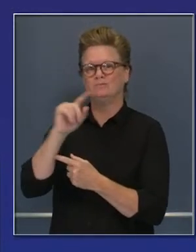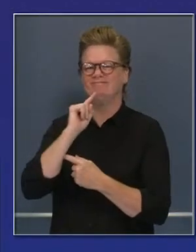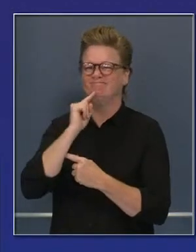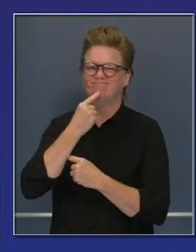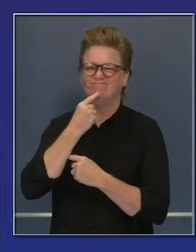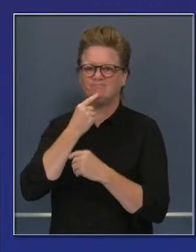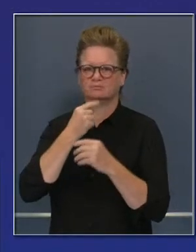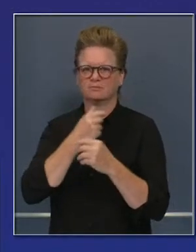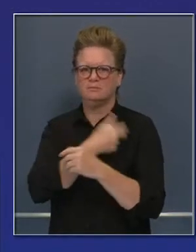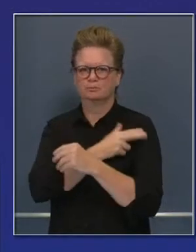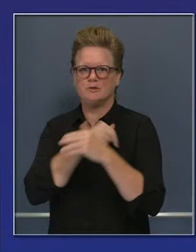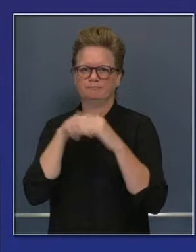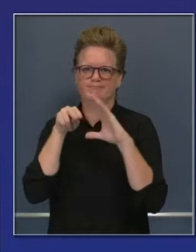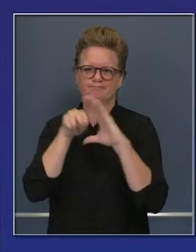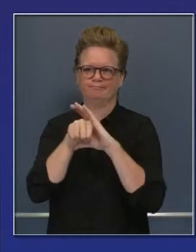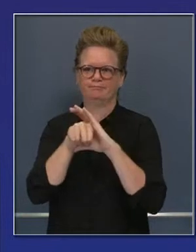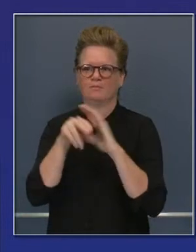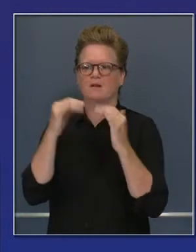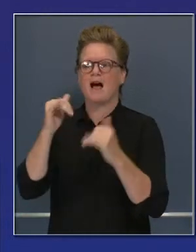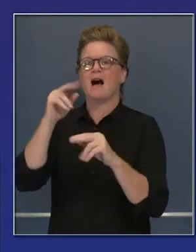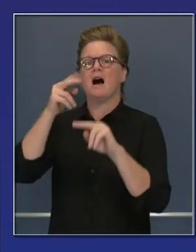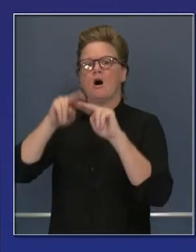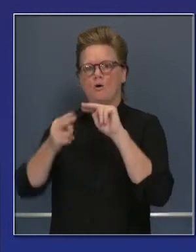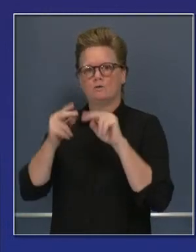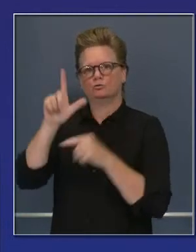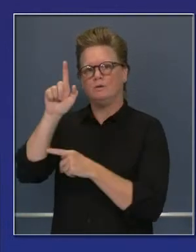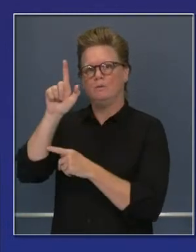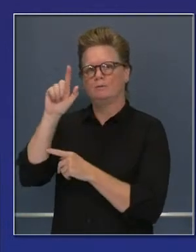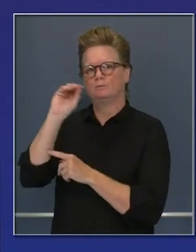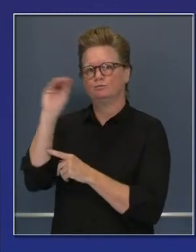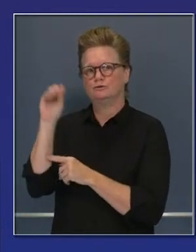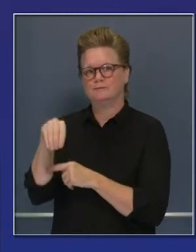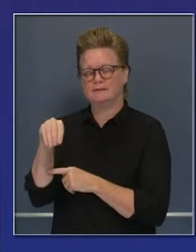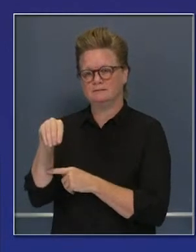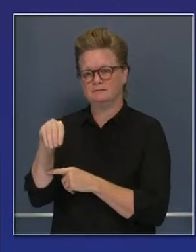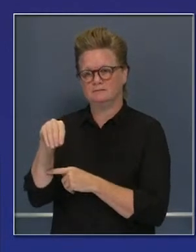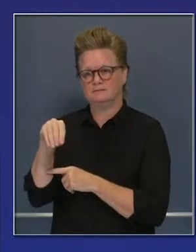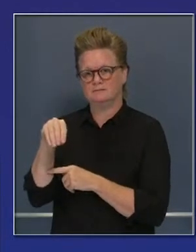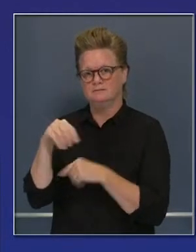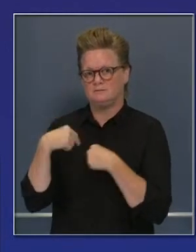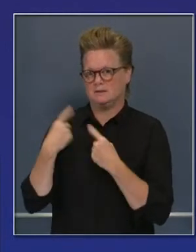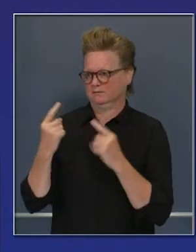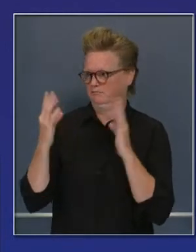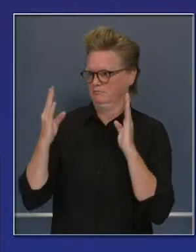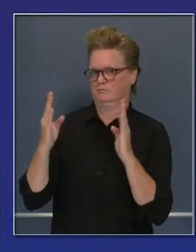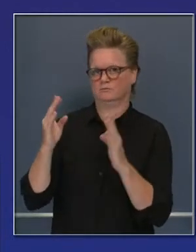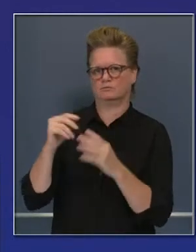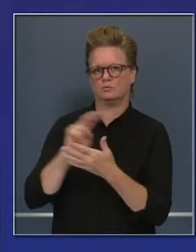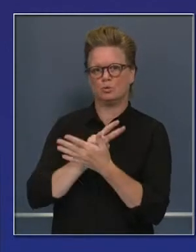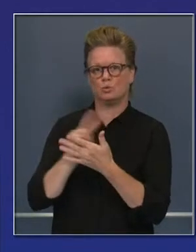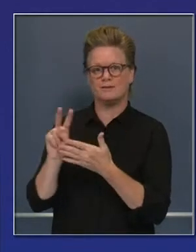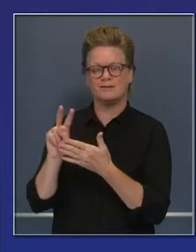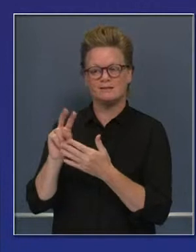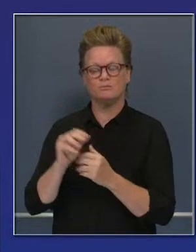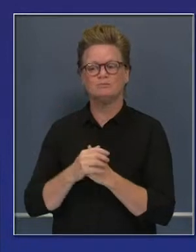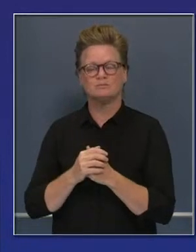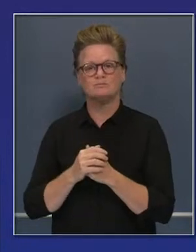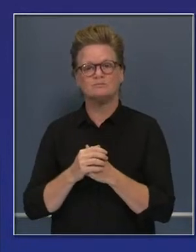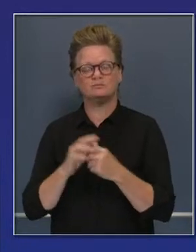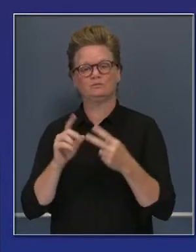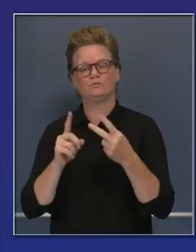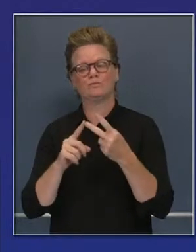decrease over the last 14-day period, and that represents 13% or so of all of the